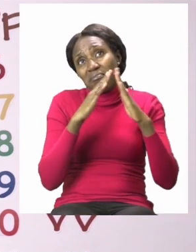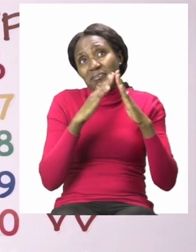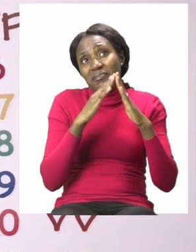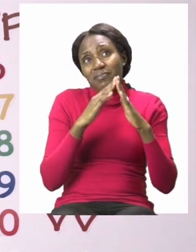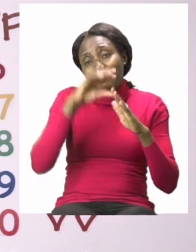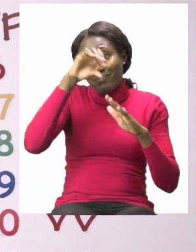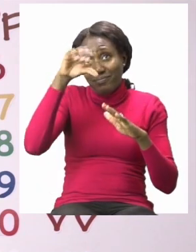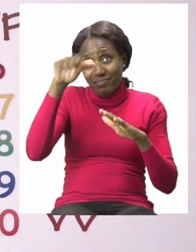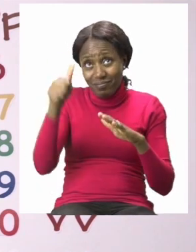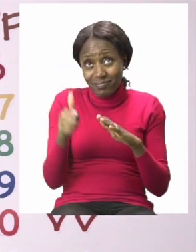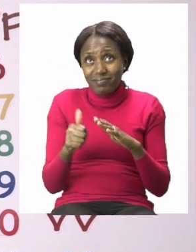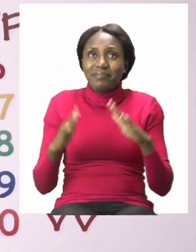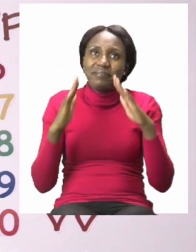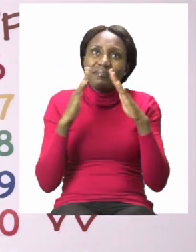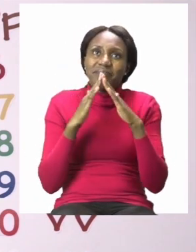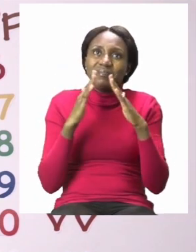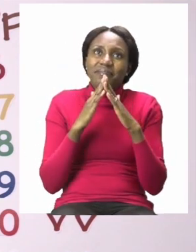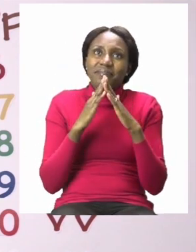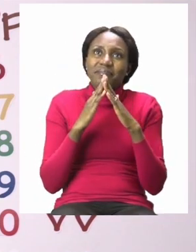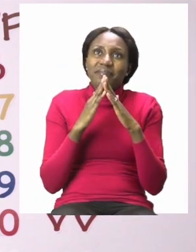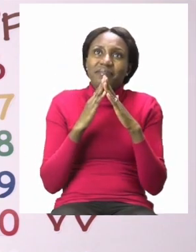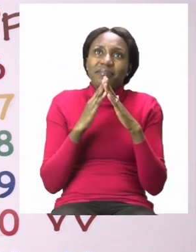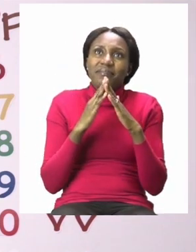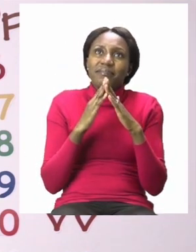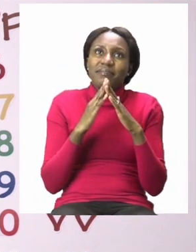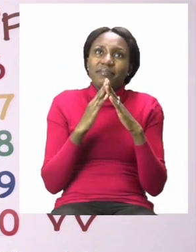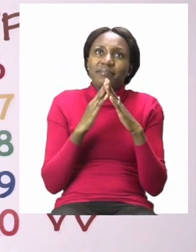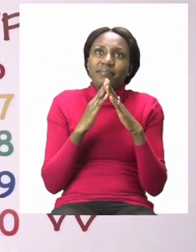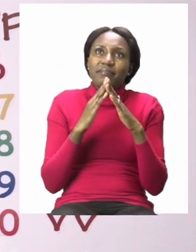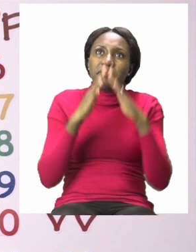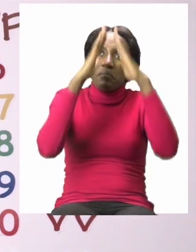Another type of a house is called a hut.